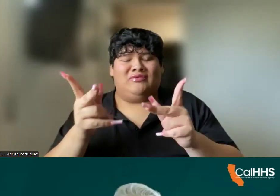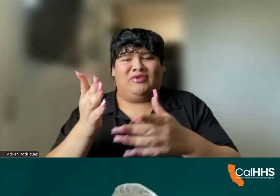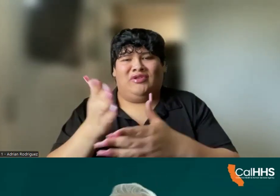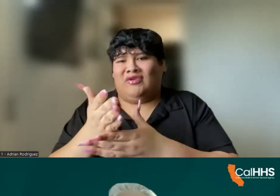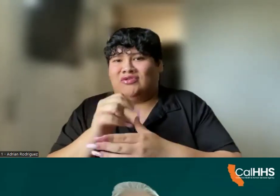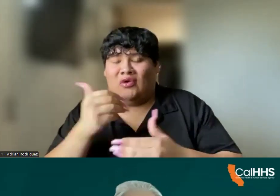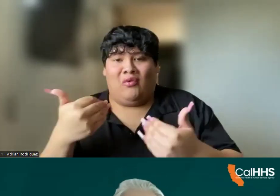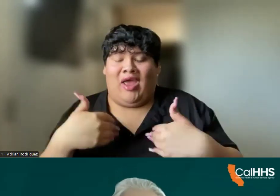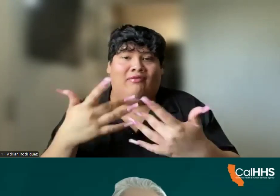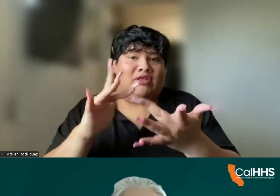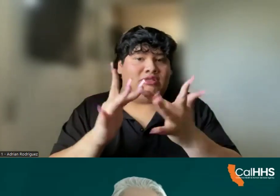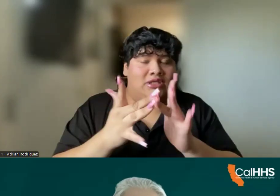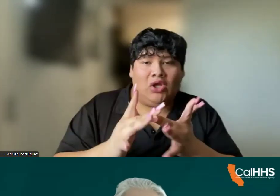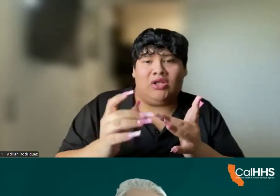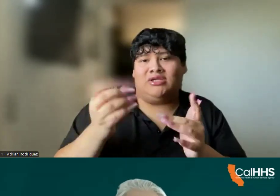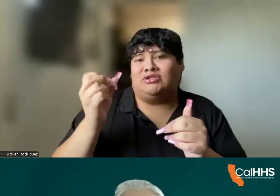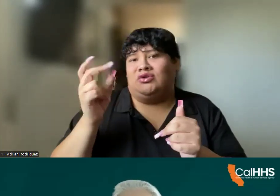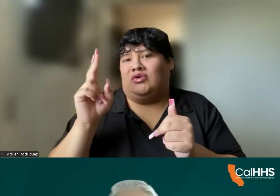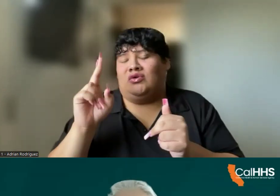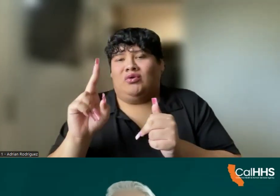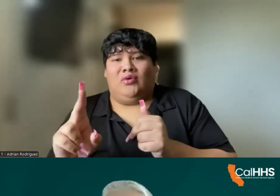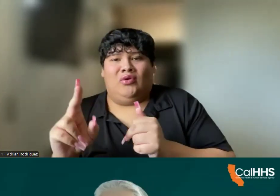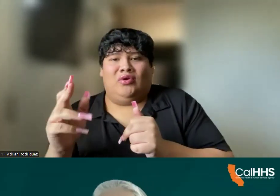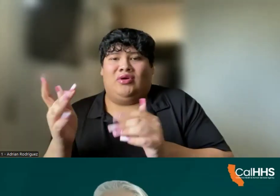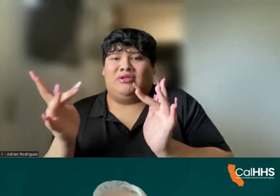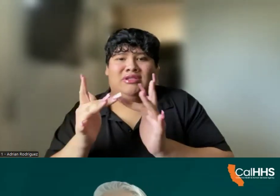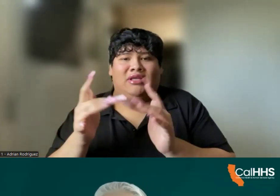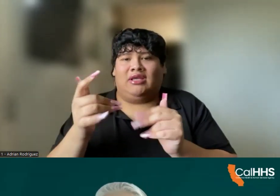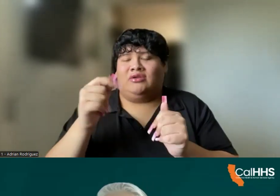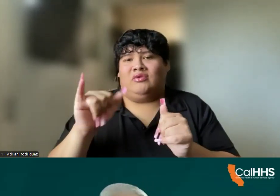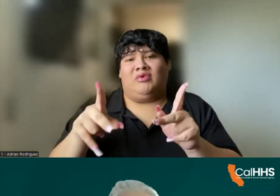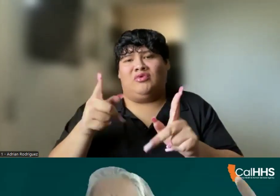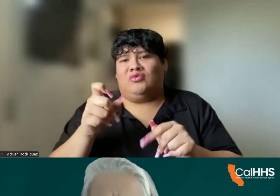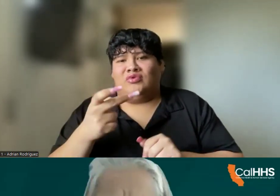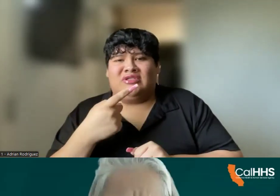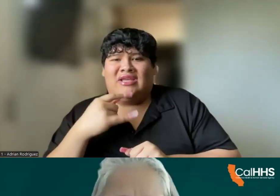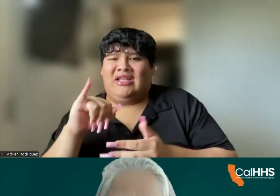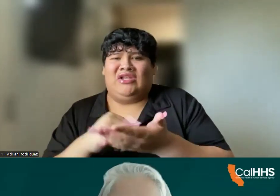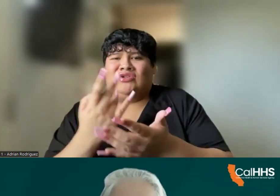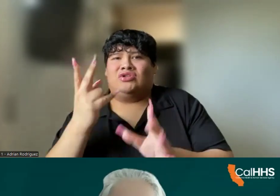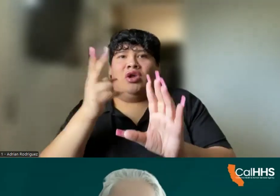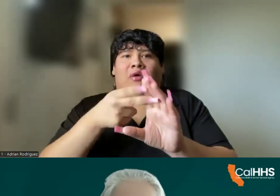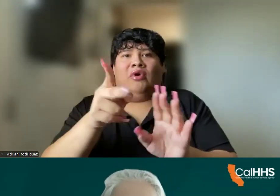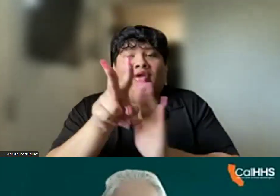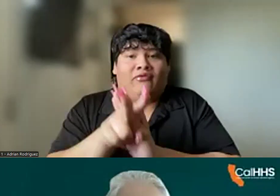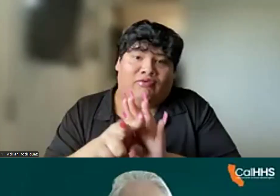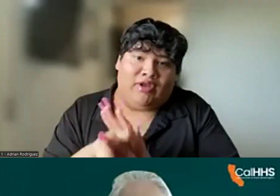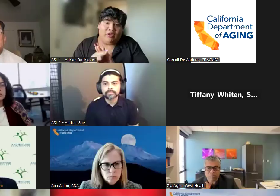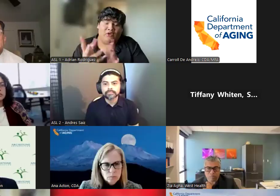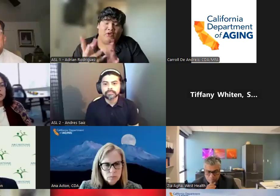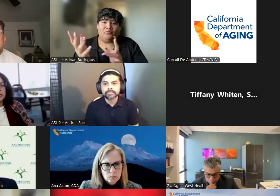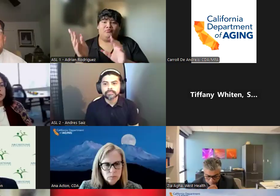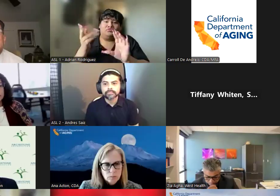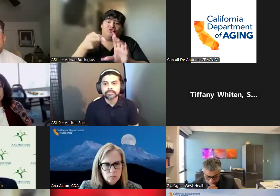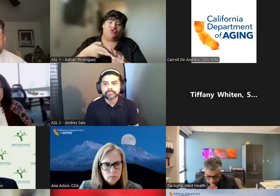the technology capabilities that others might have to just very quickly say, let's just hop on a video visit for their specialty